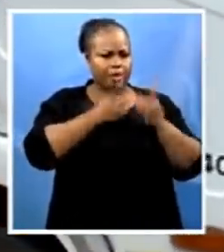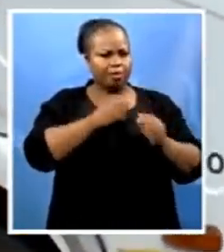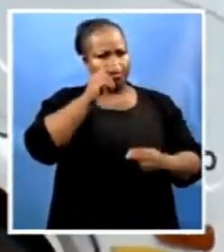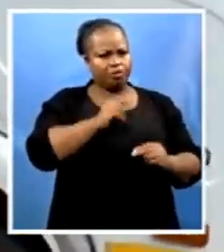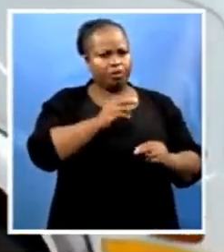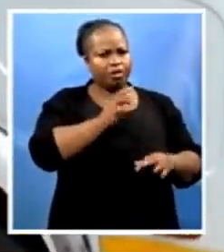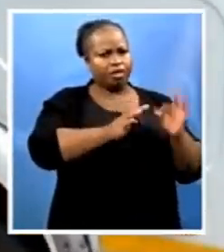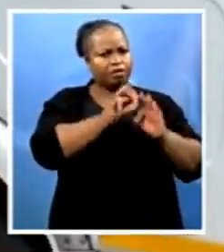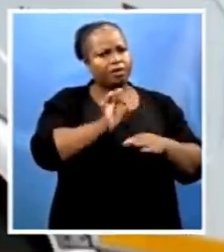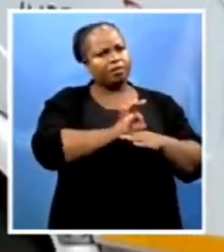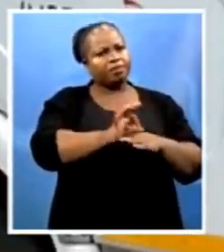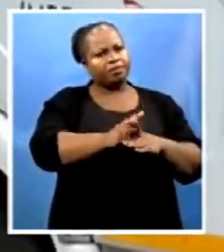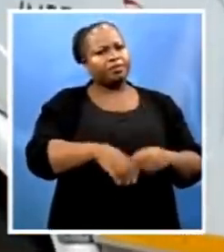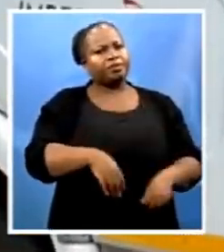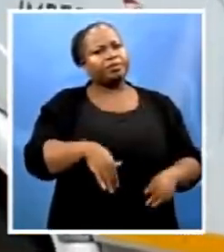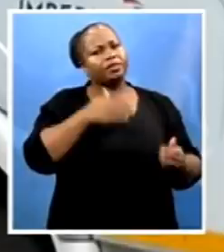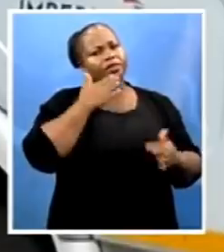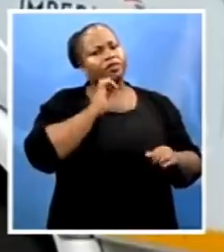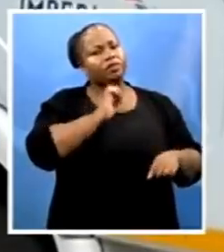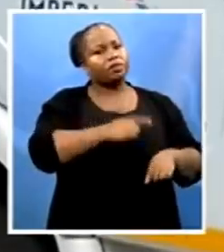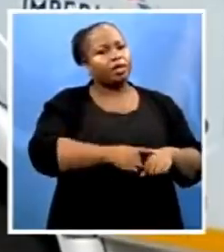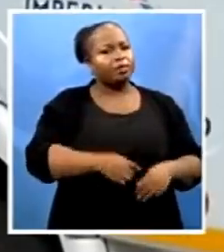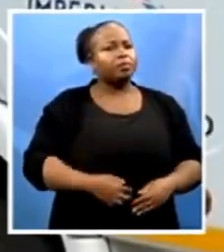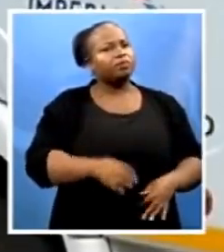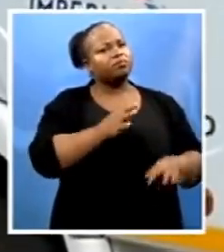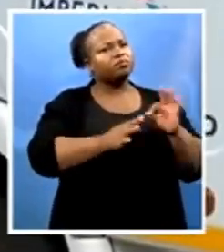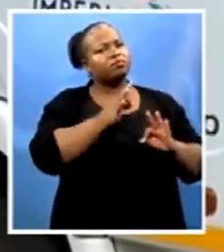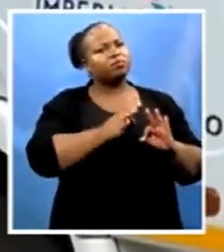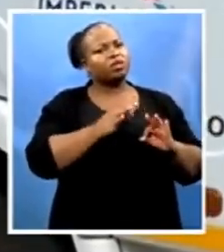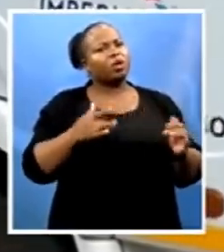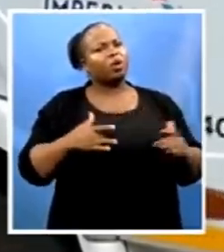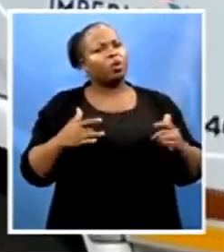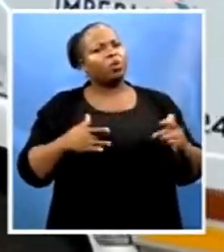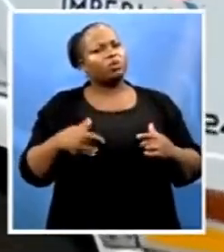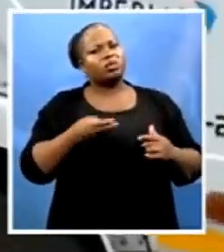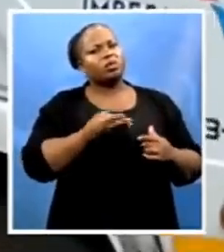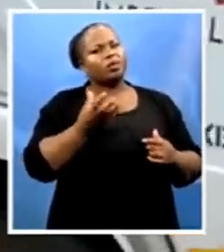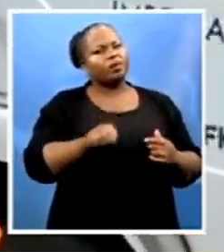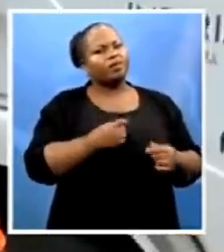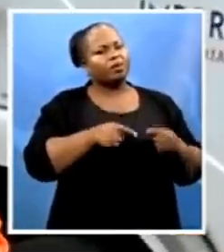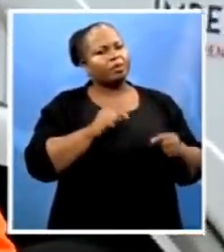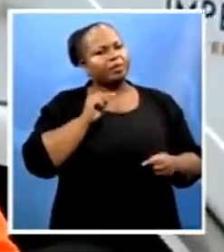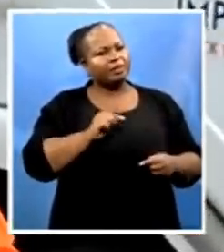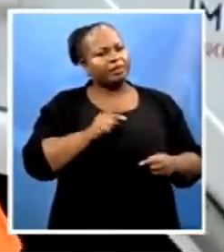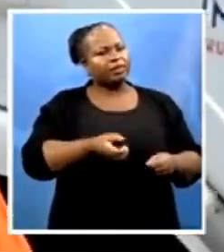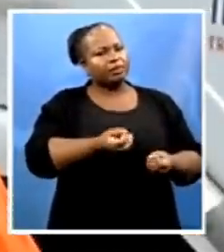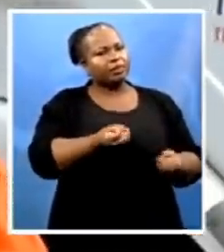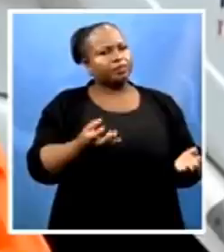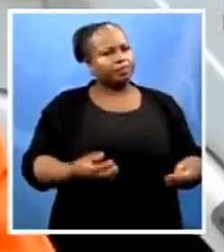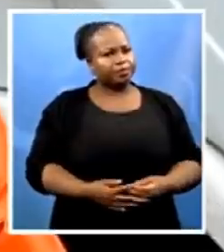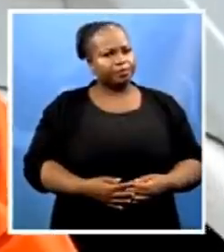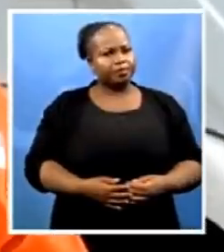for your time. Tell us about the concerns that you have in relation to this distribution. Yes, I do have